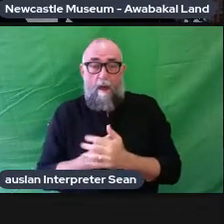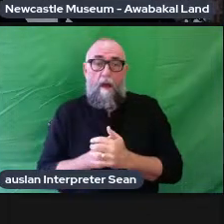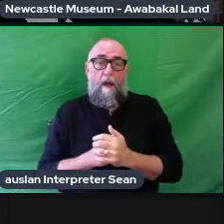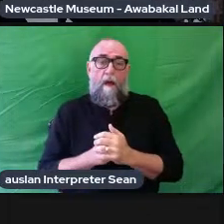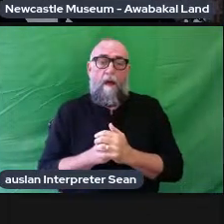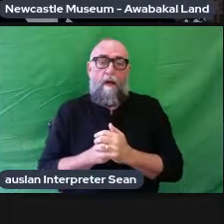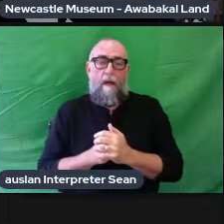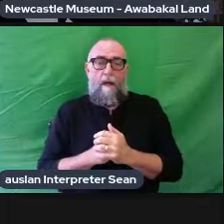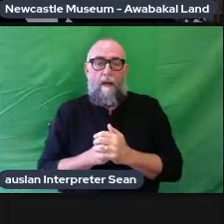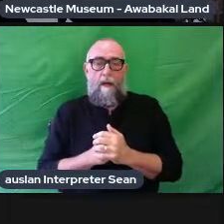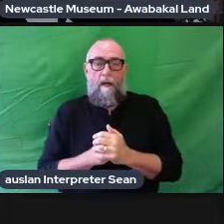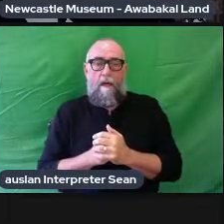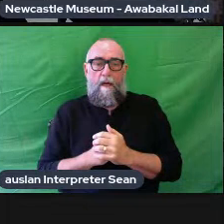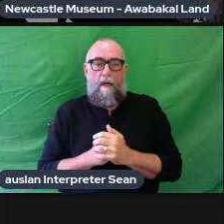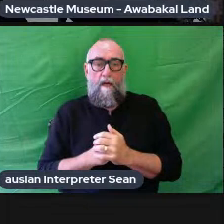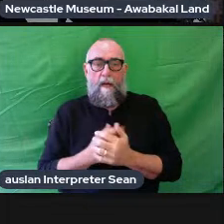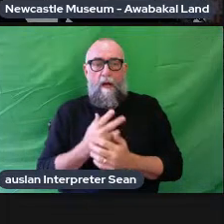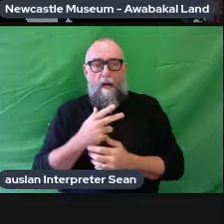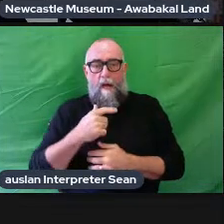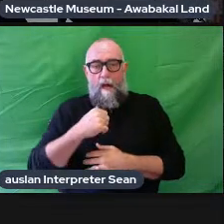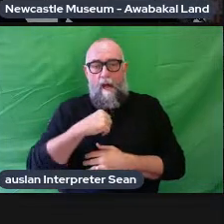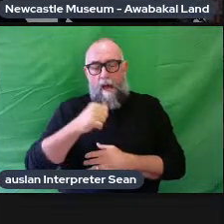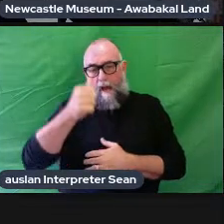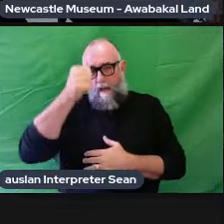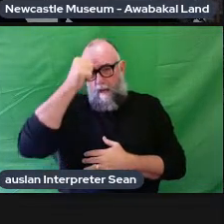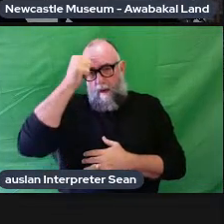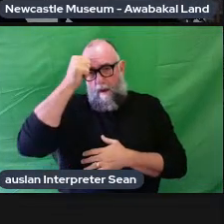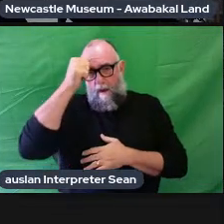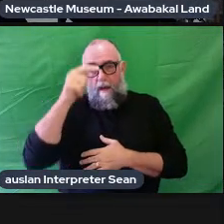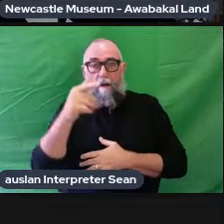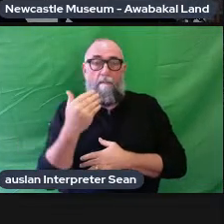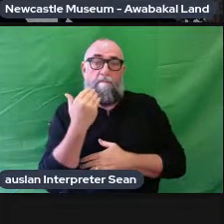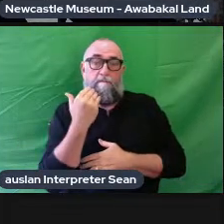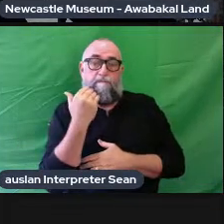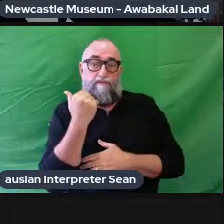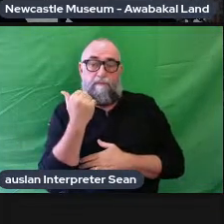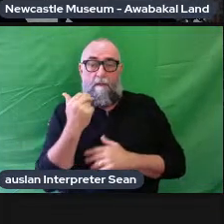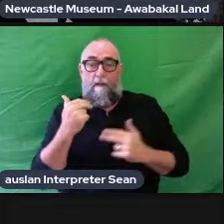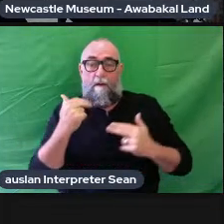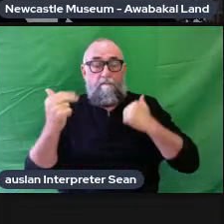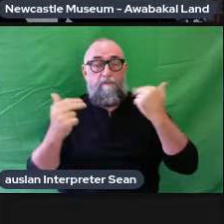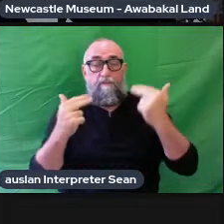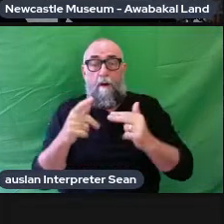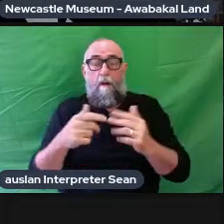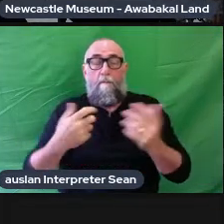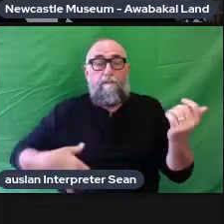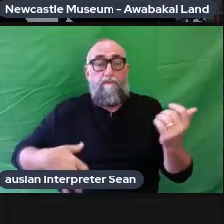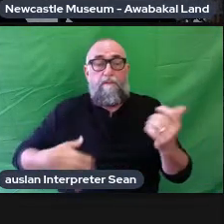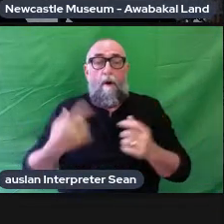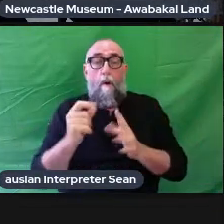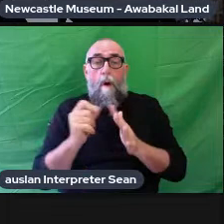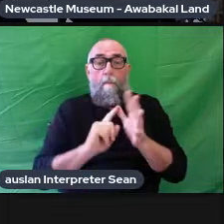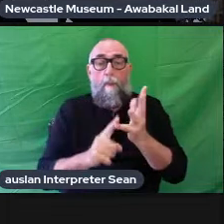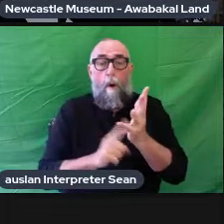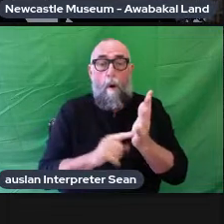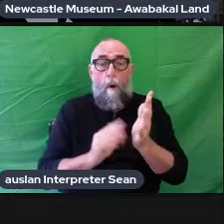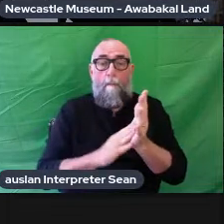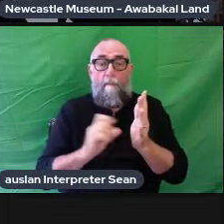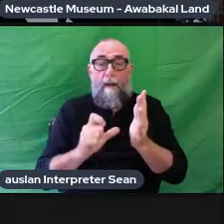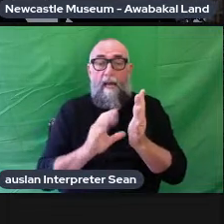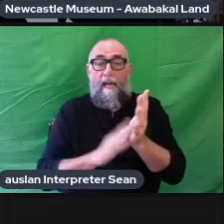I know you're working double duty over there, Nat. Just recently, Paul McCartney concert got 33,000 people into the stadium. Noel was